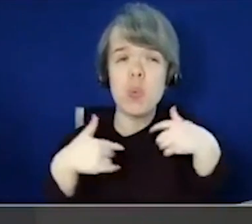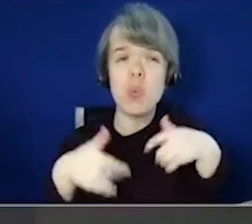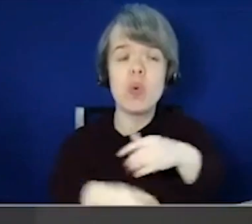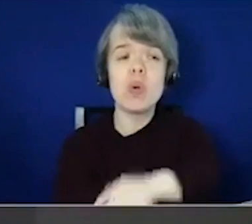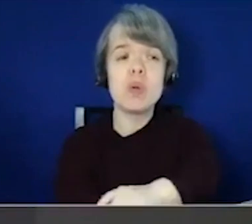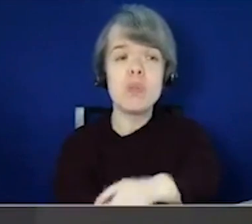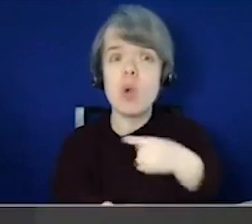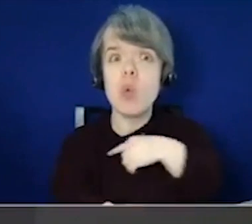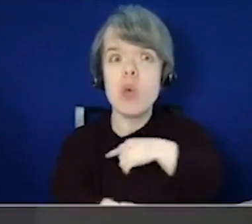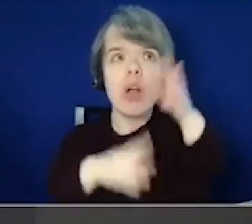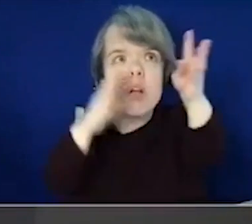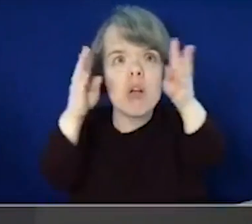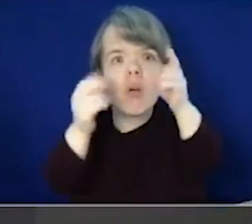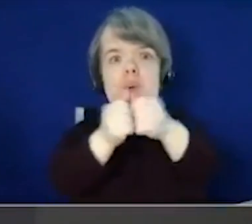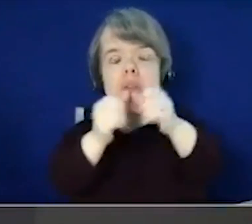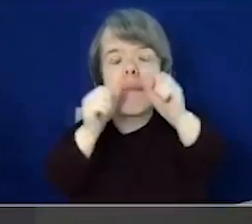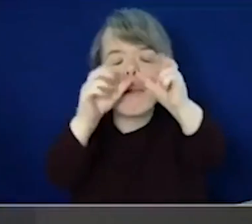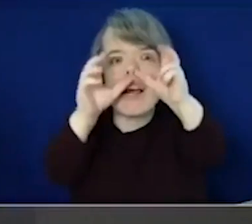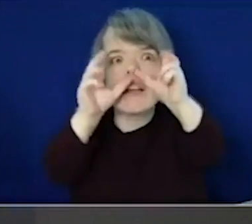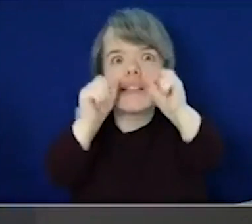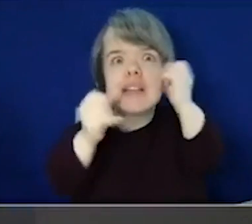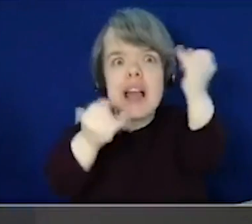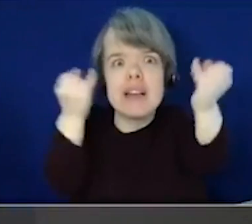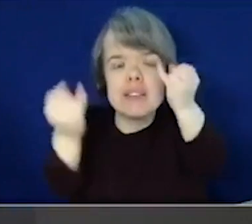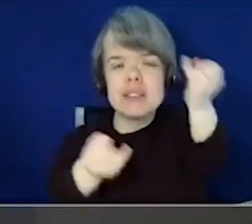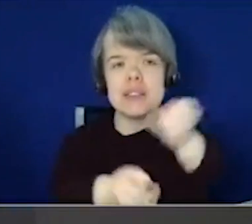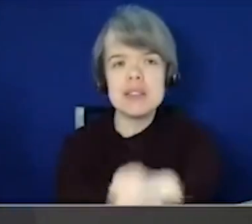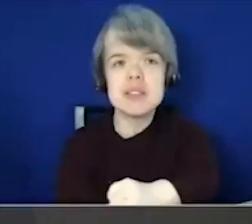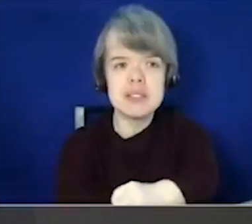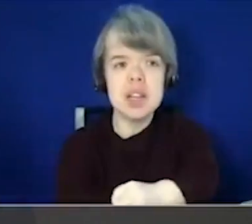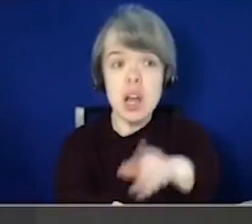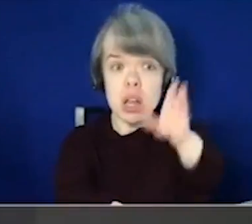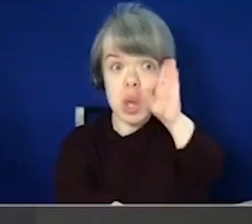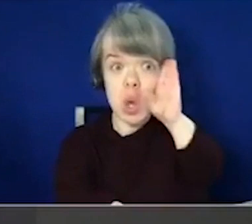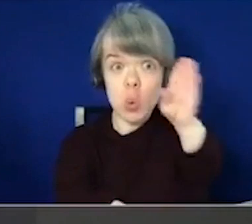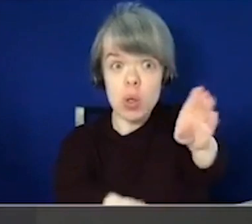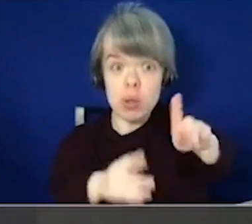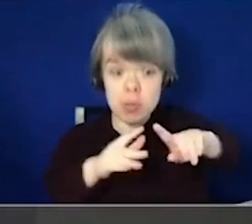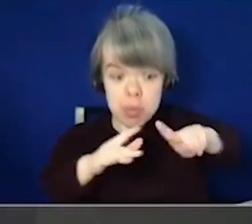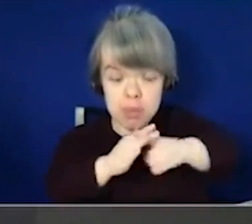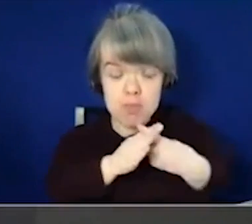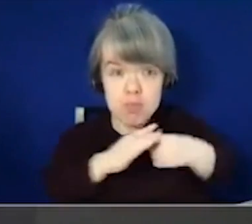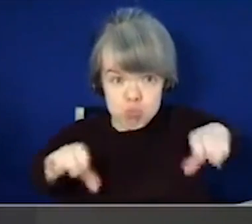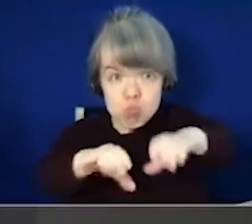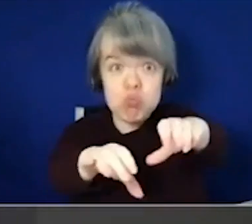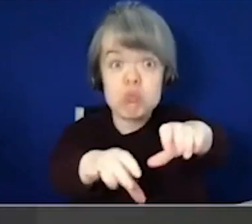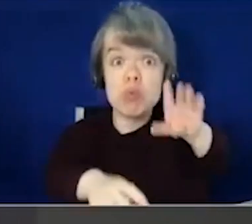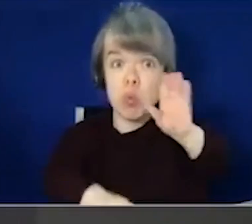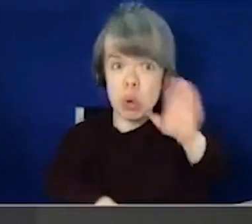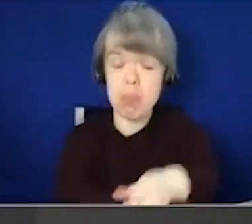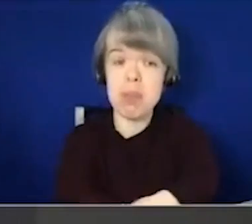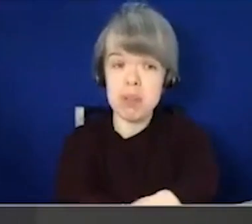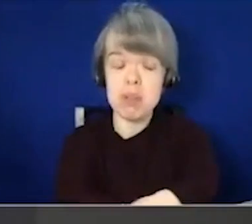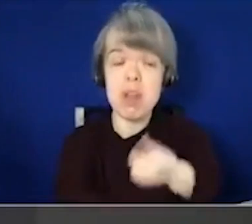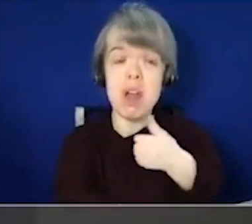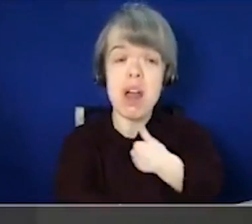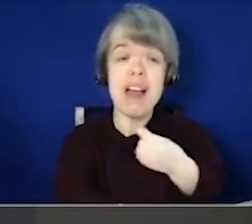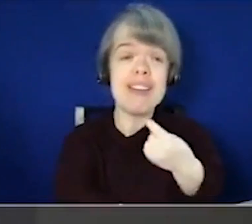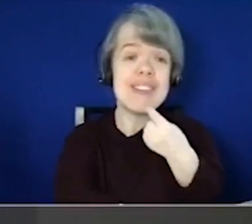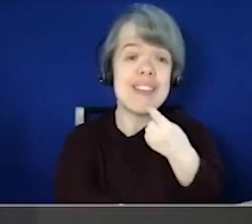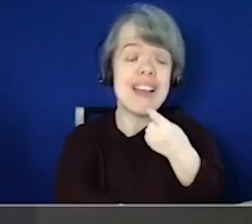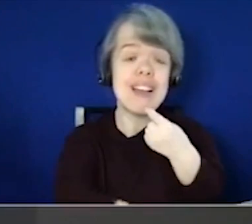ideas that will be executed against. And I said to everyone in these meetings is mark this date